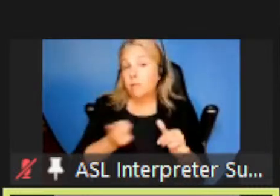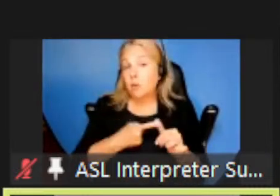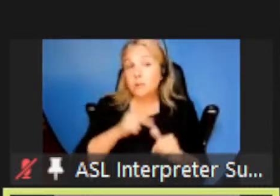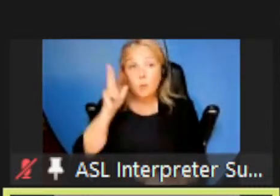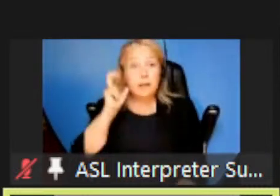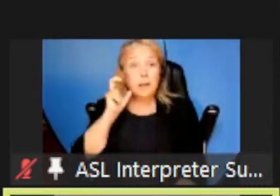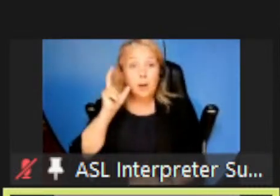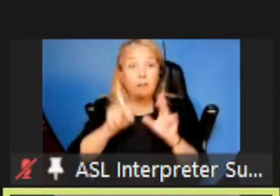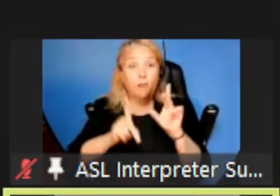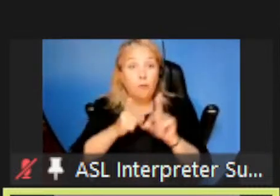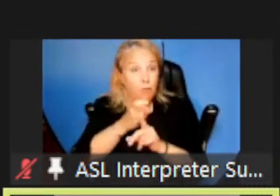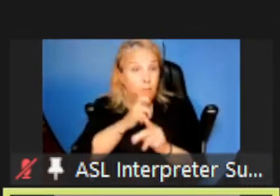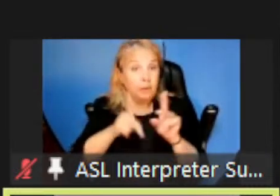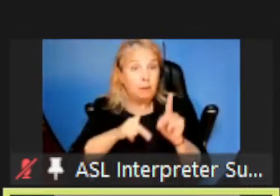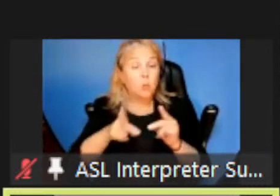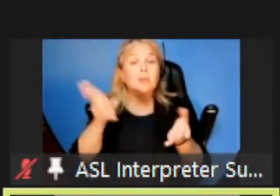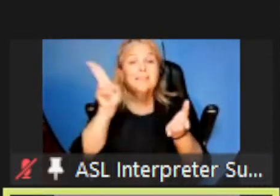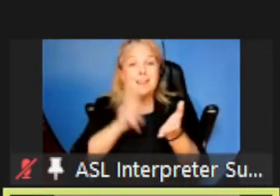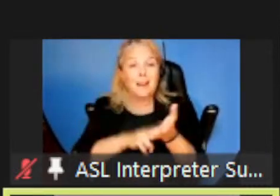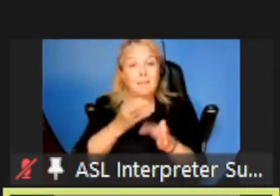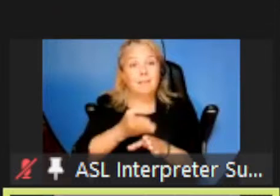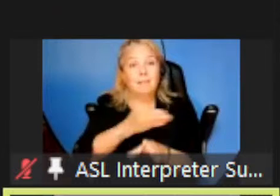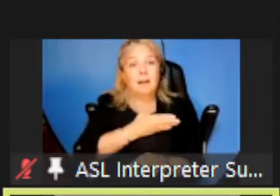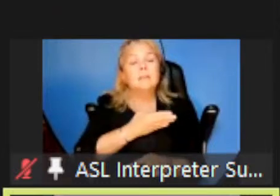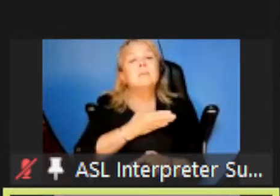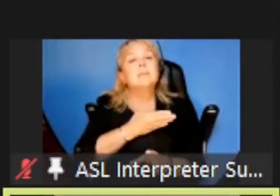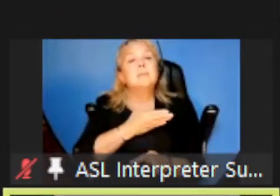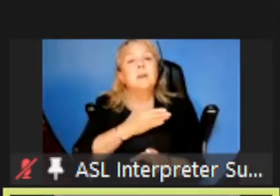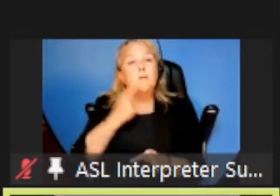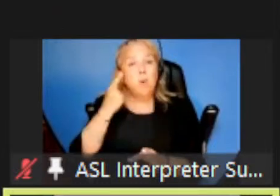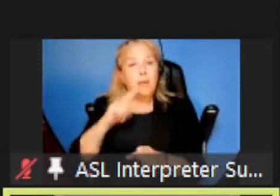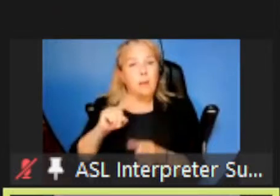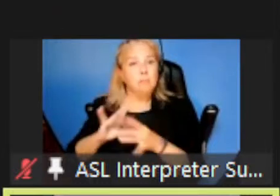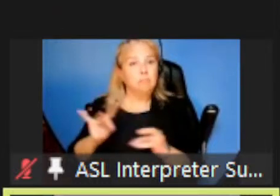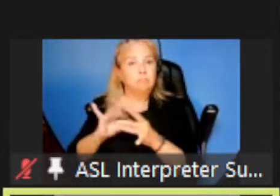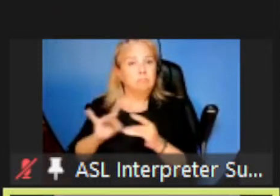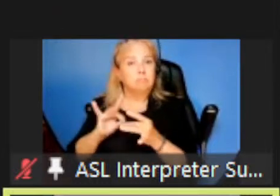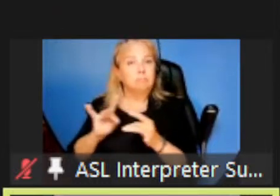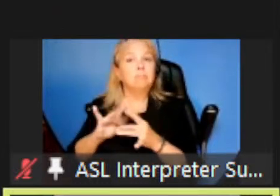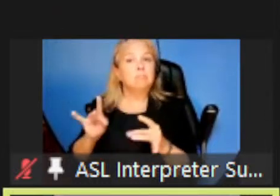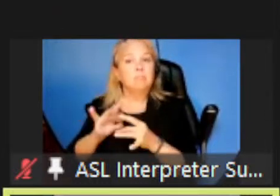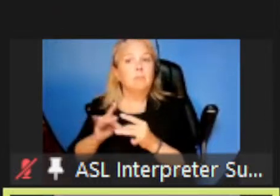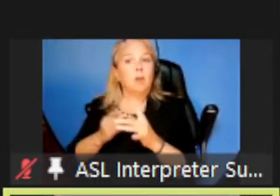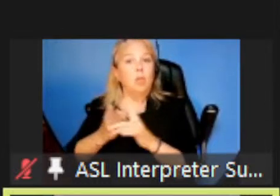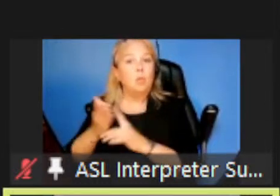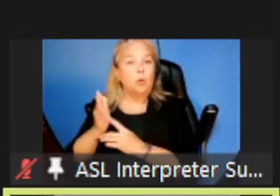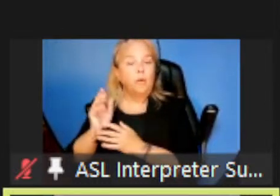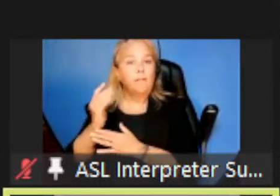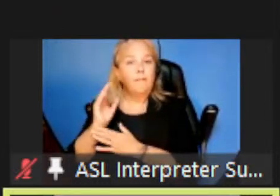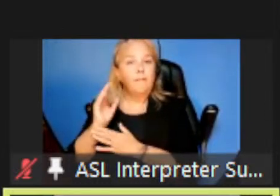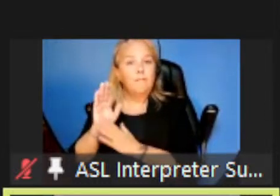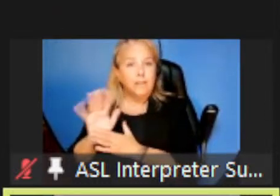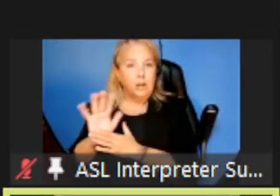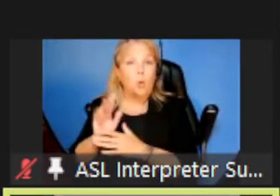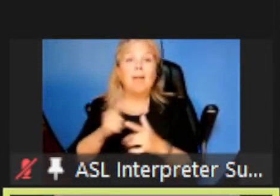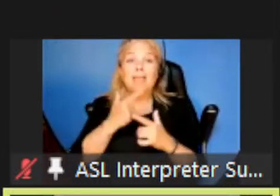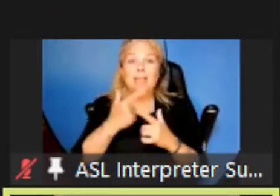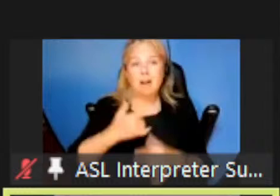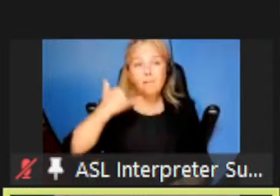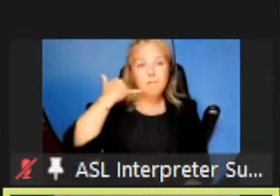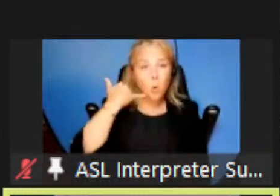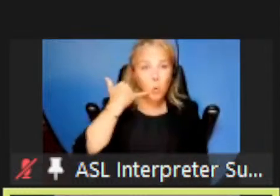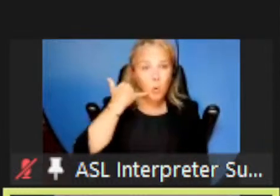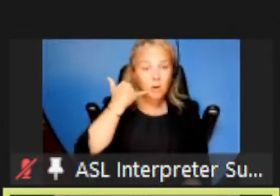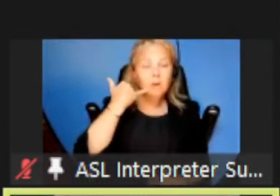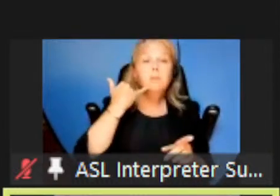signed up in advance to provide testimony via video. Next, we'll go to the phone lines to take testimony